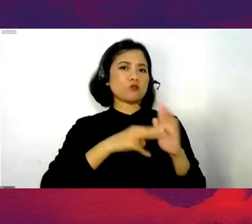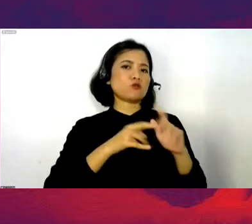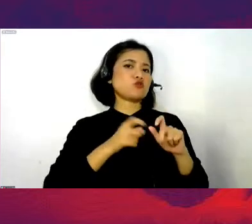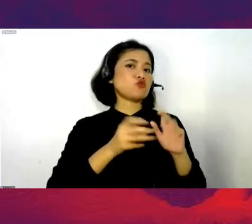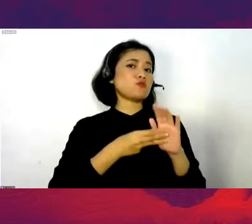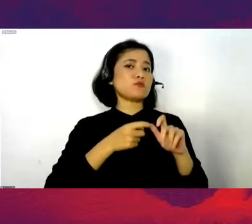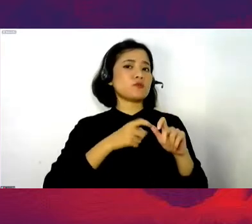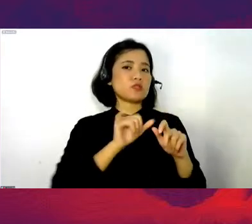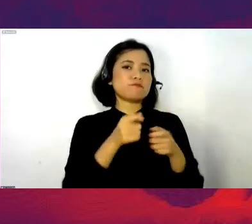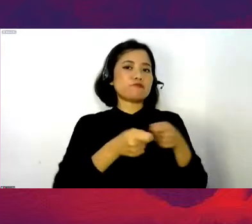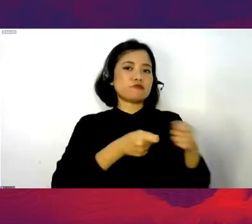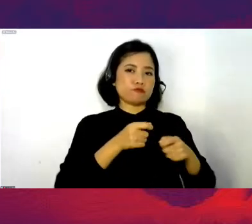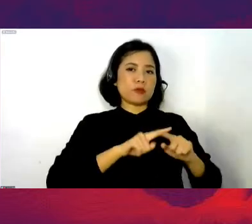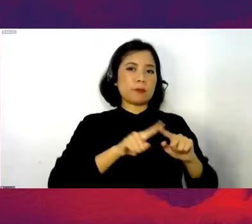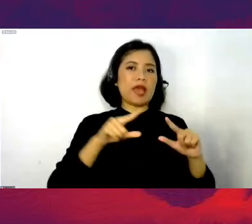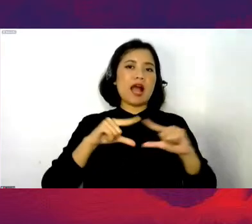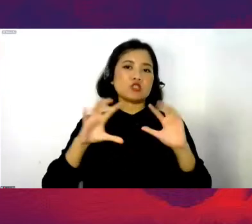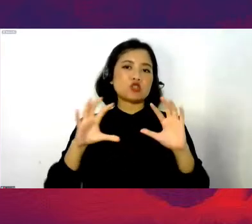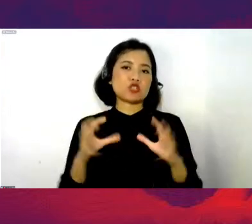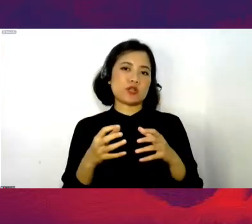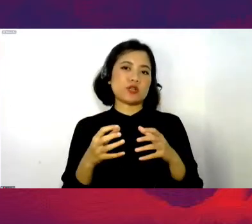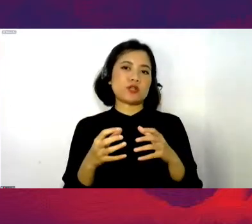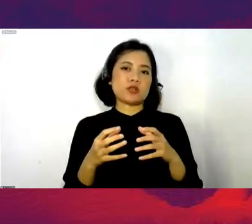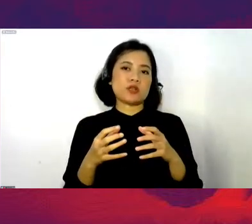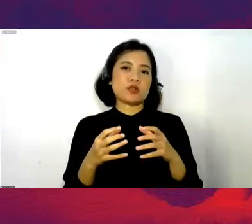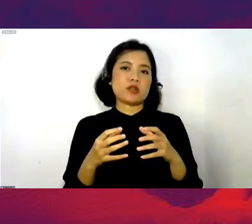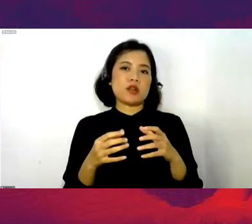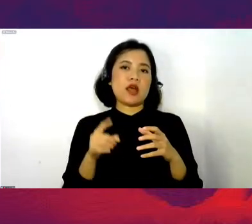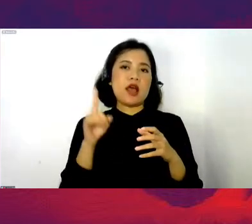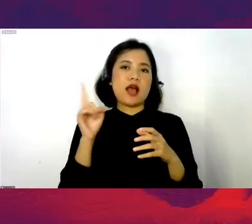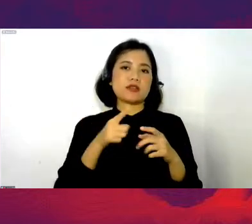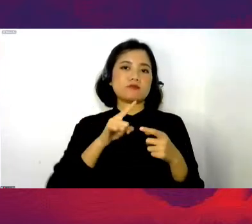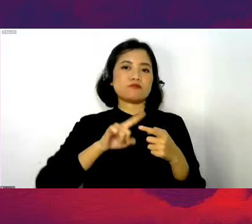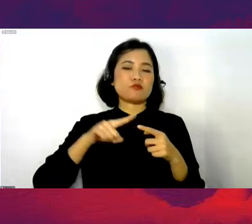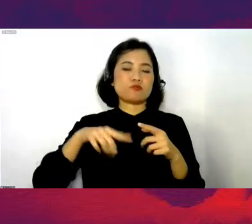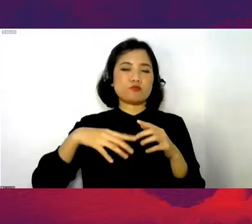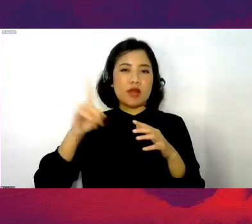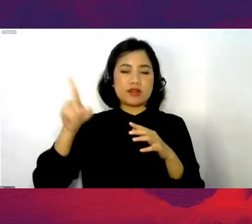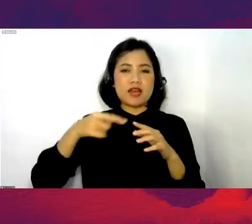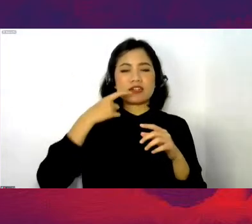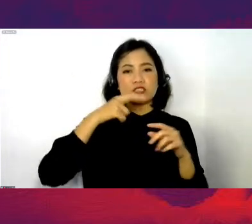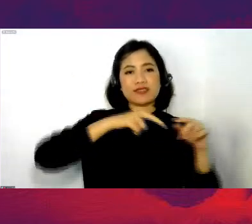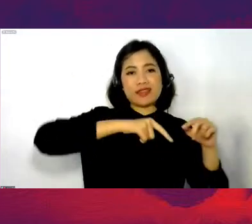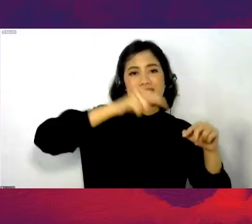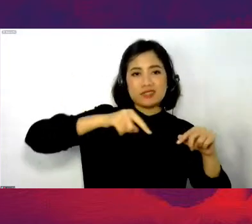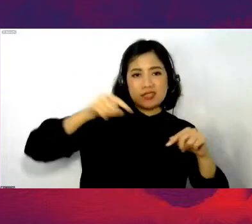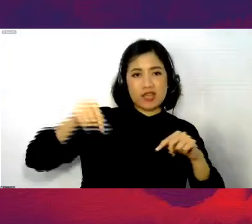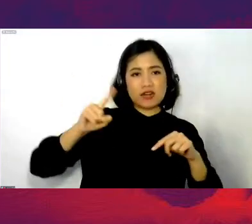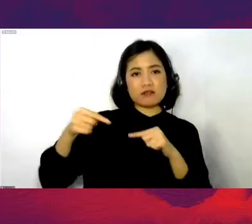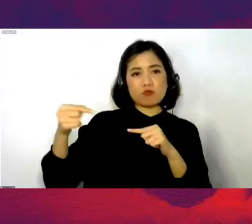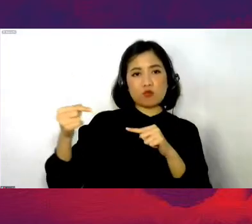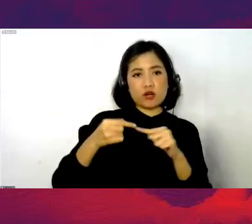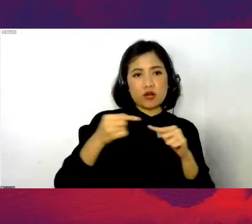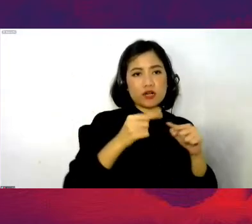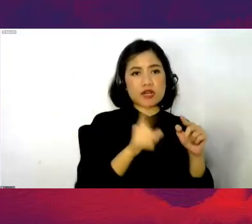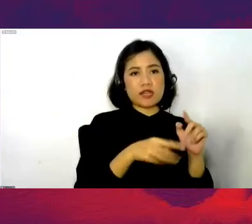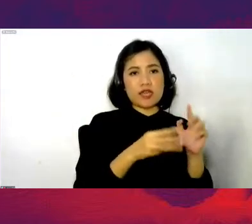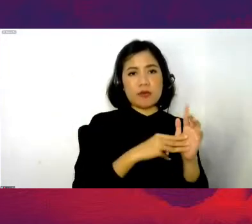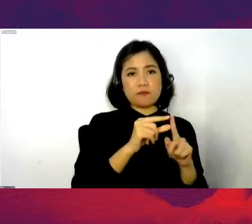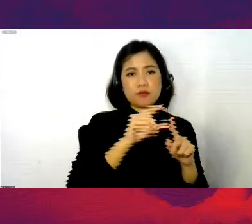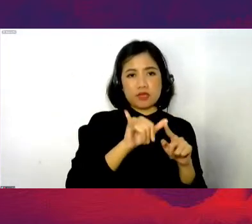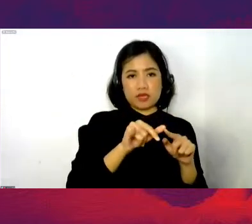the policymakers like the former minister. Number one, if you should be able to use the measure to do the intervention